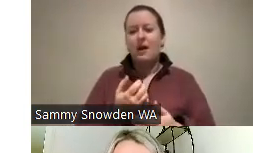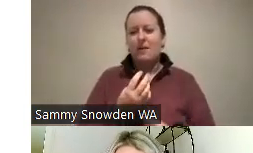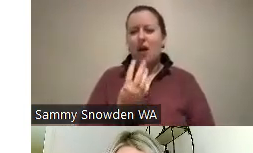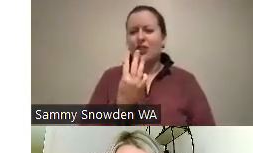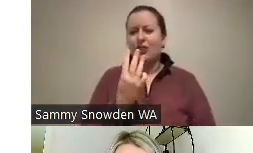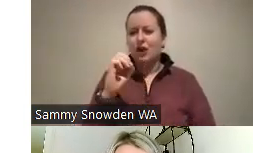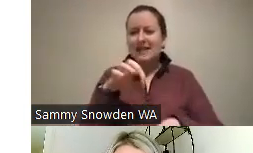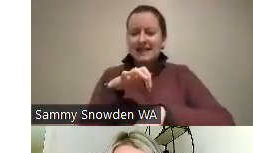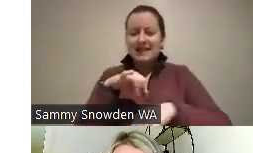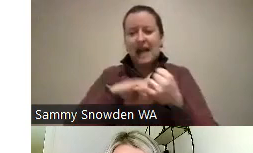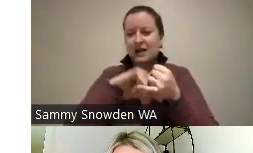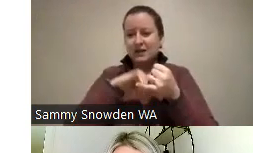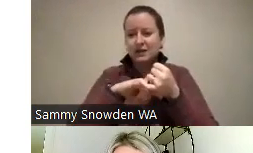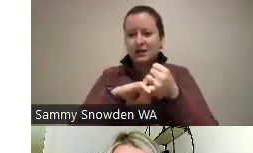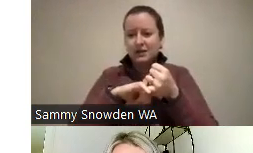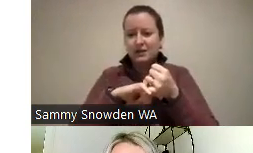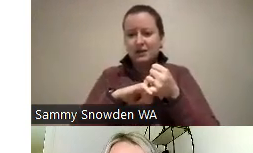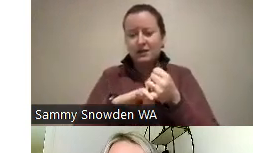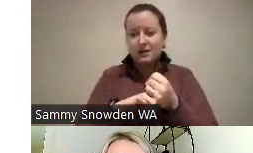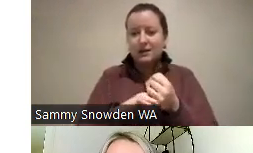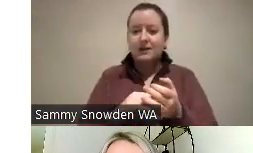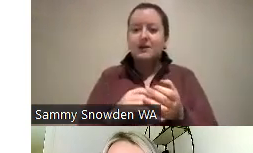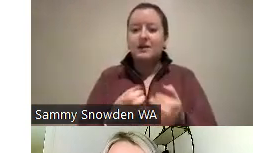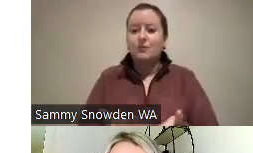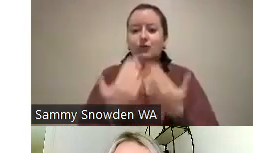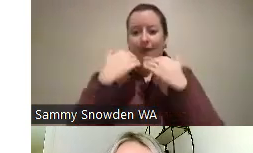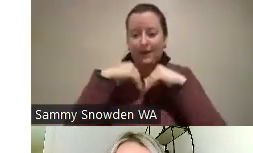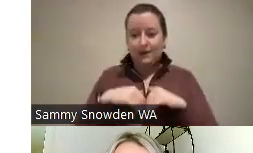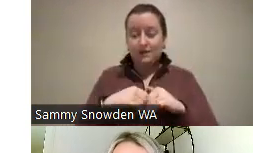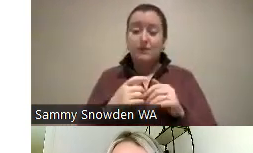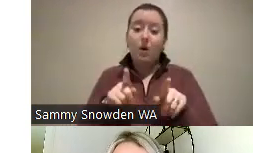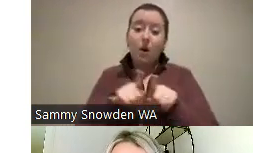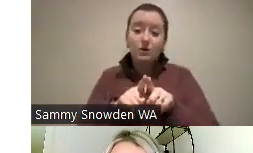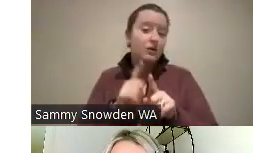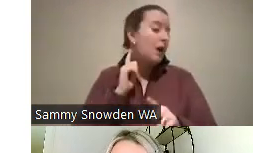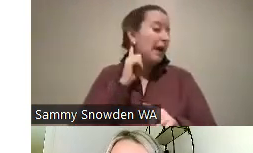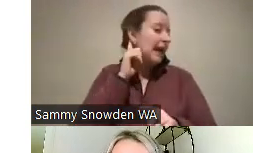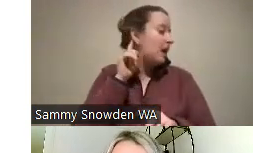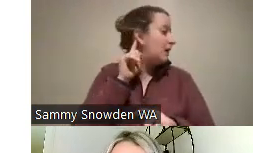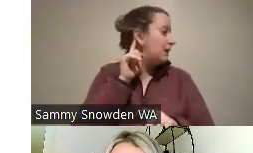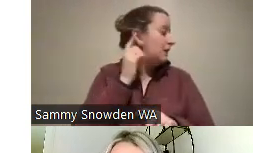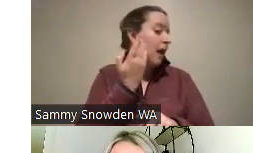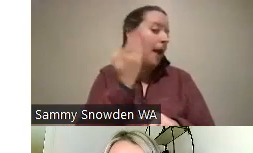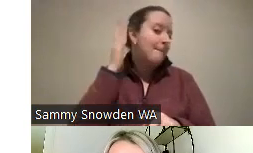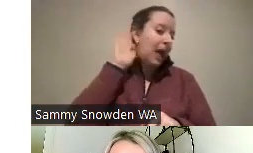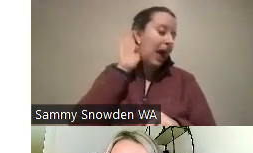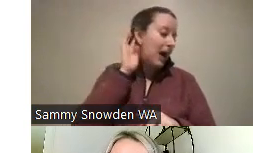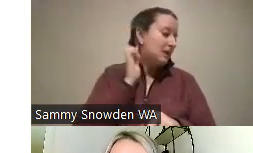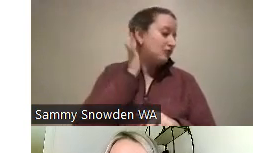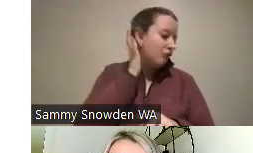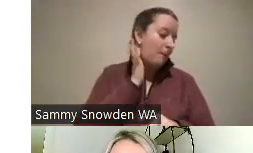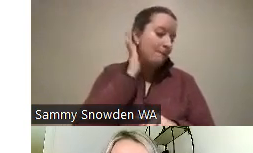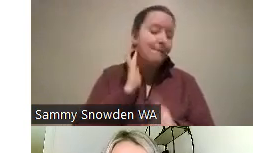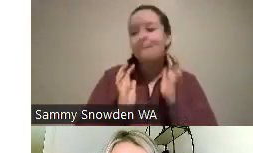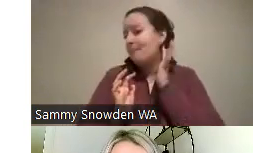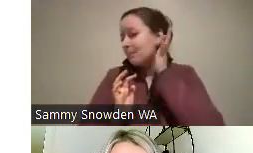you can also apply it behind the ears as well, and you can apply it to your feet. It's a really good way to start the day, starting the day with balance,